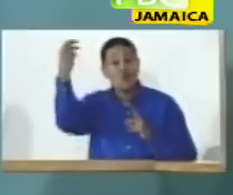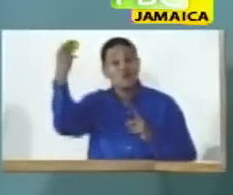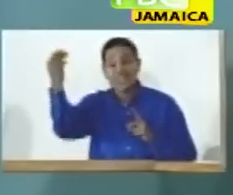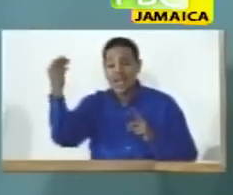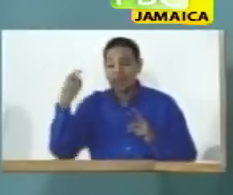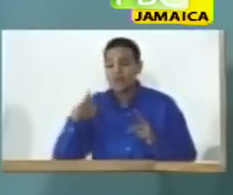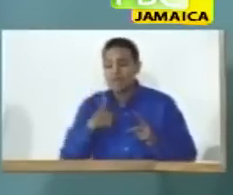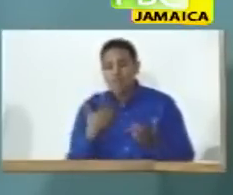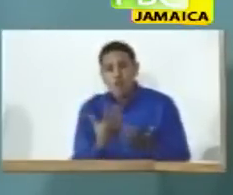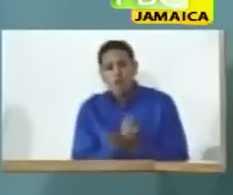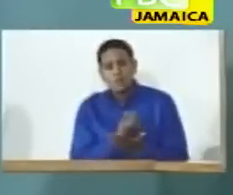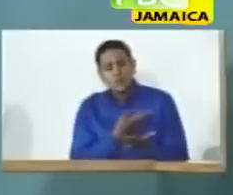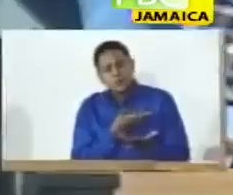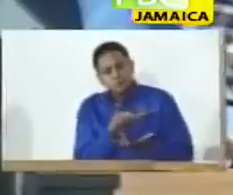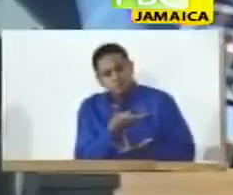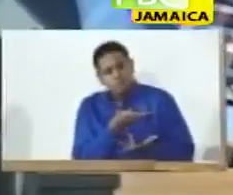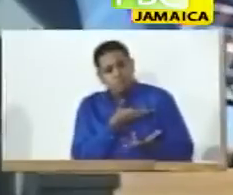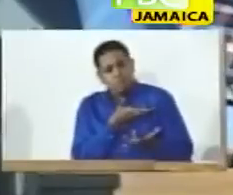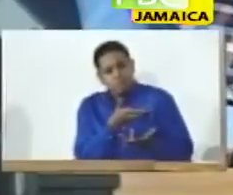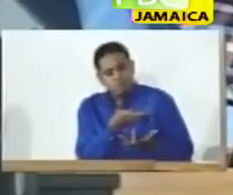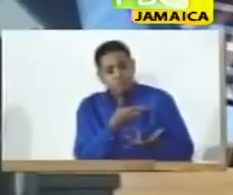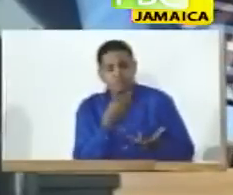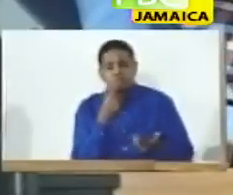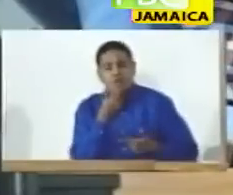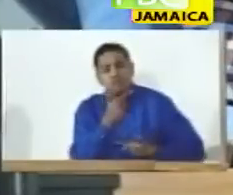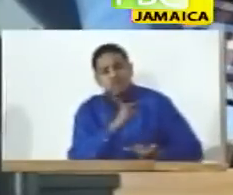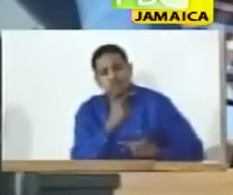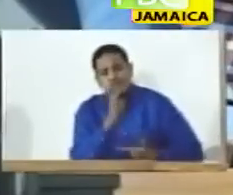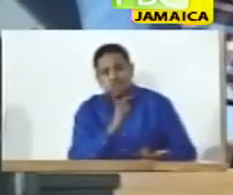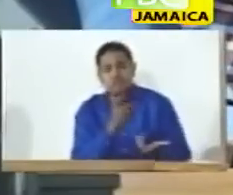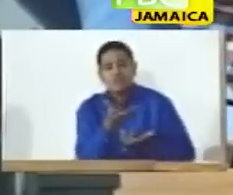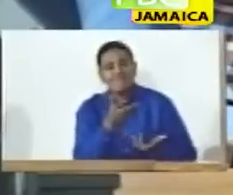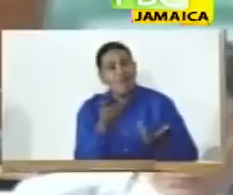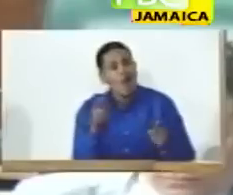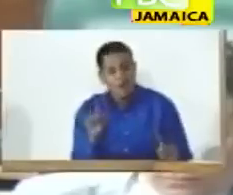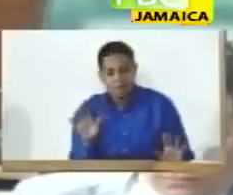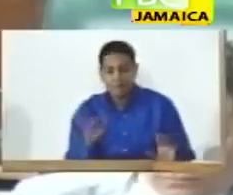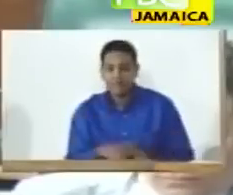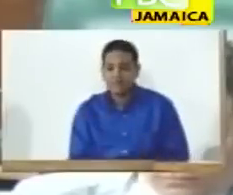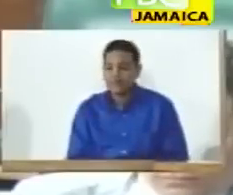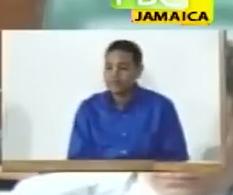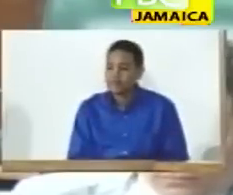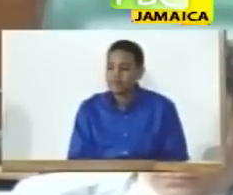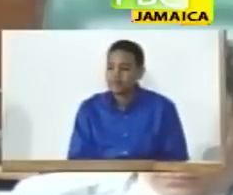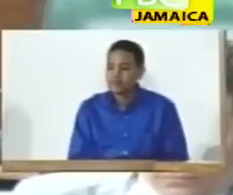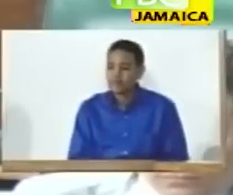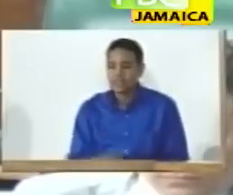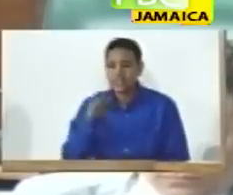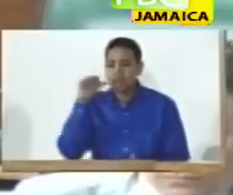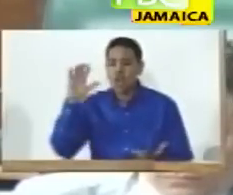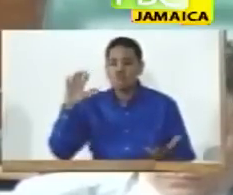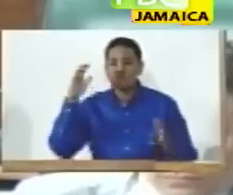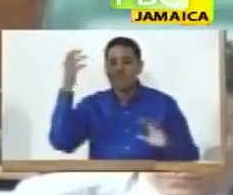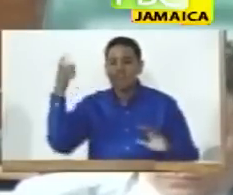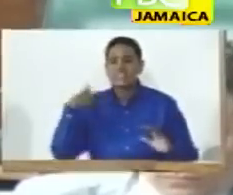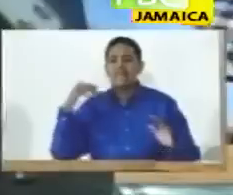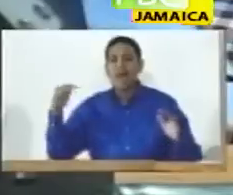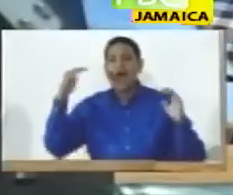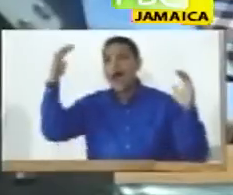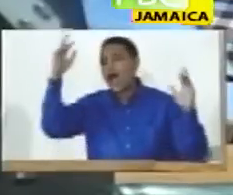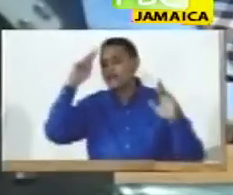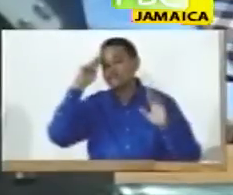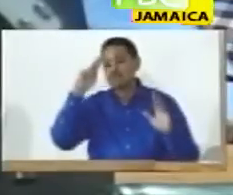had opportunity to exchange words. Not raucous. And I have a high level of respect for